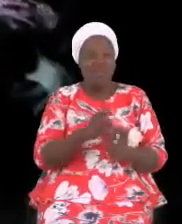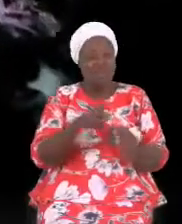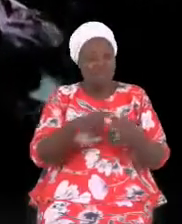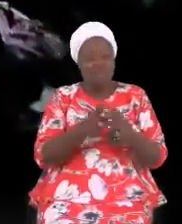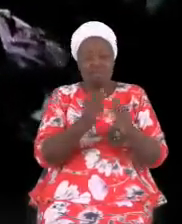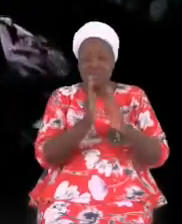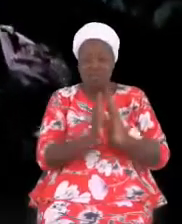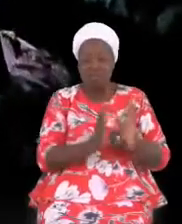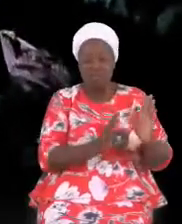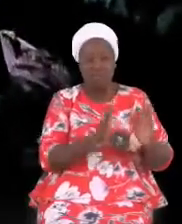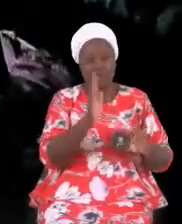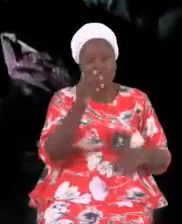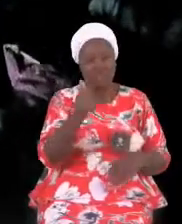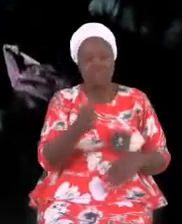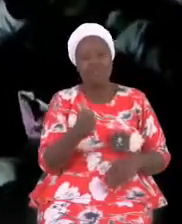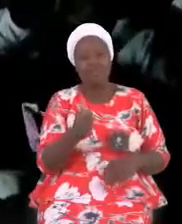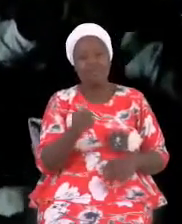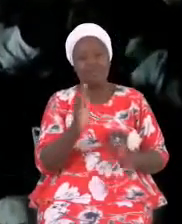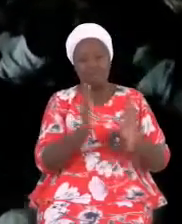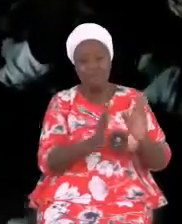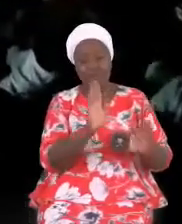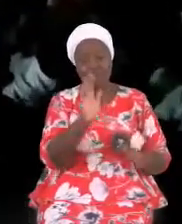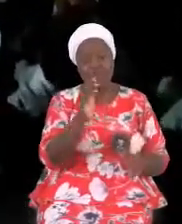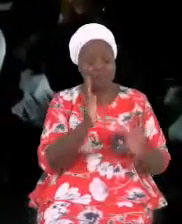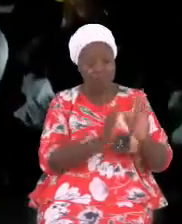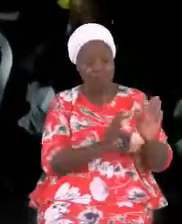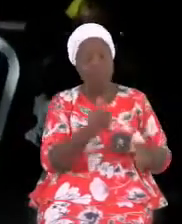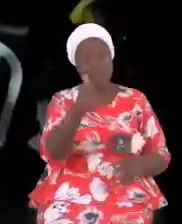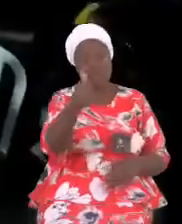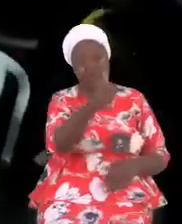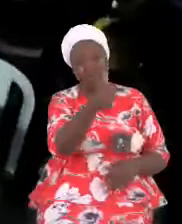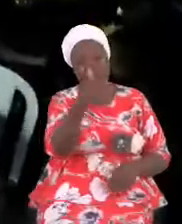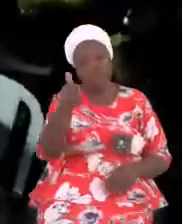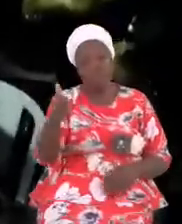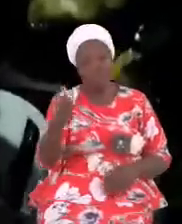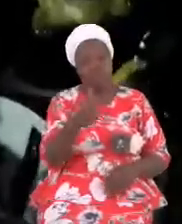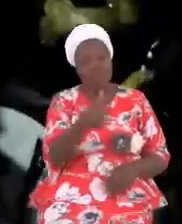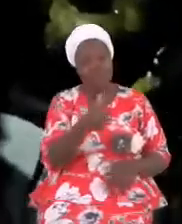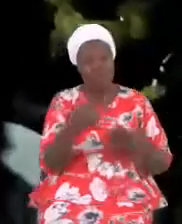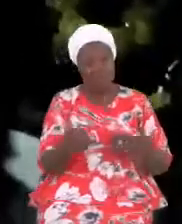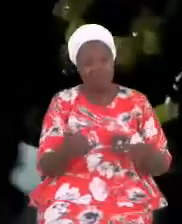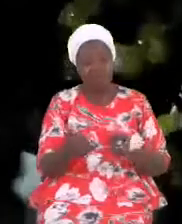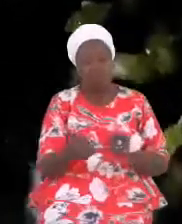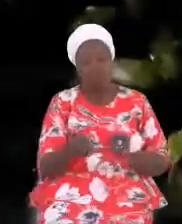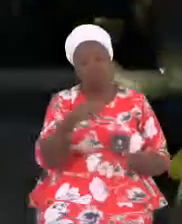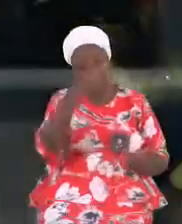is coming to set the captives free.